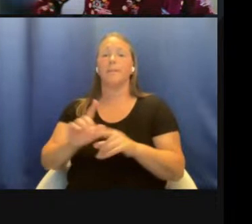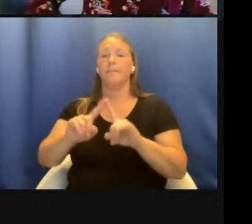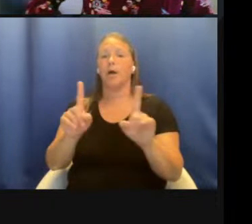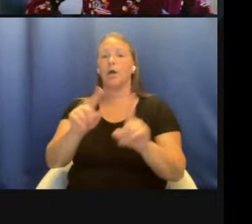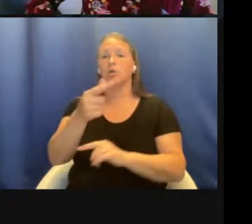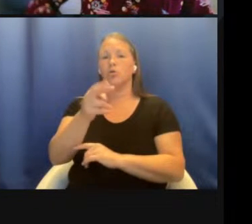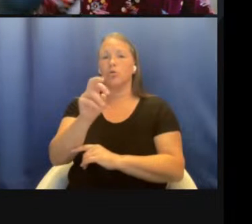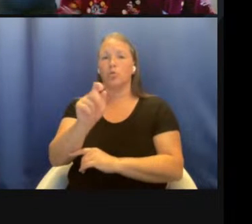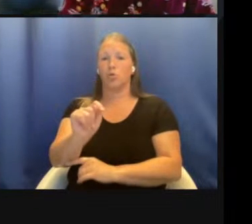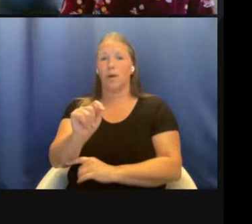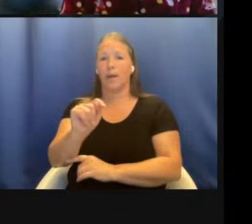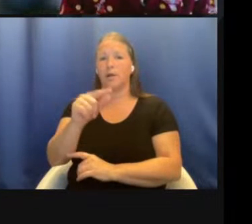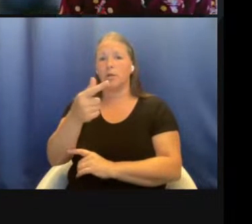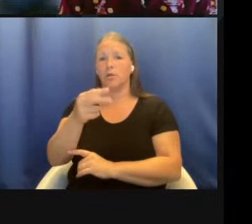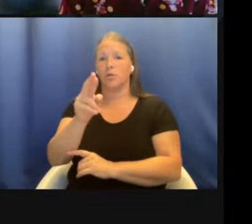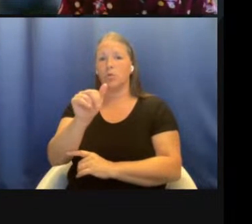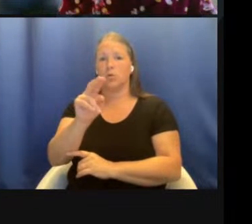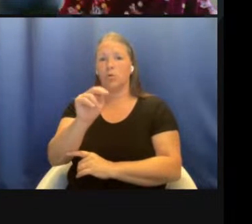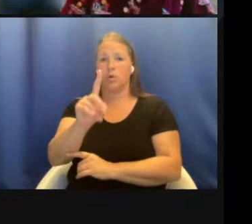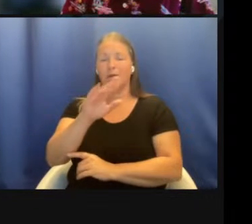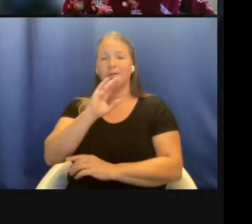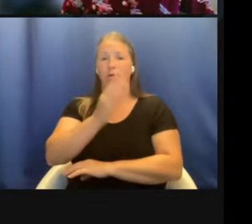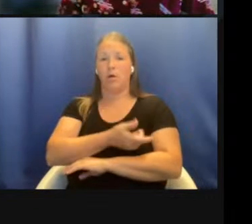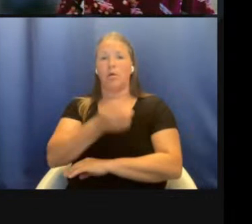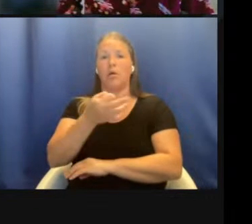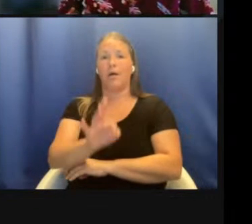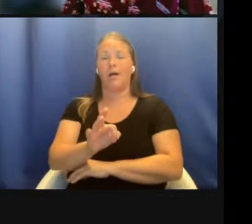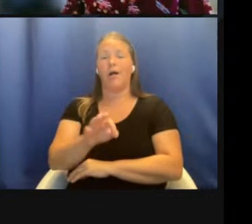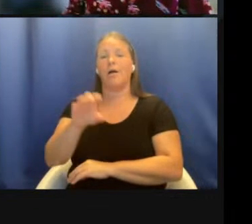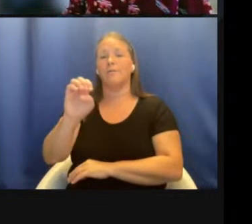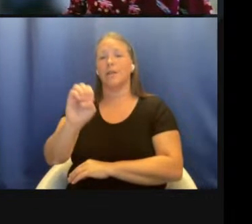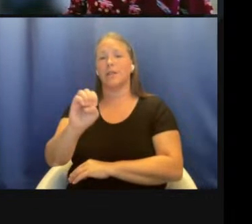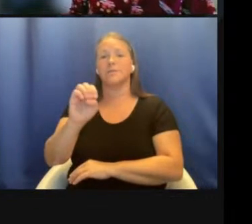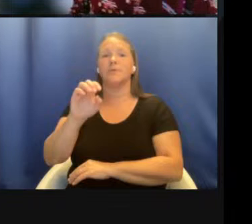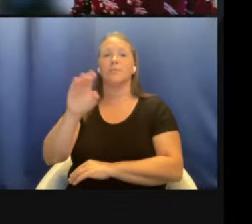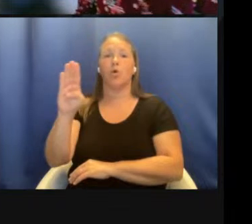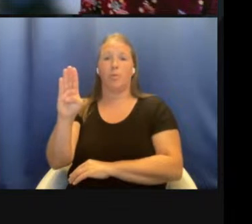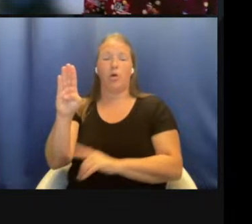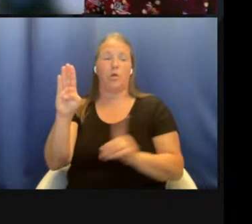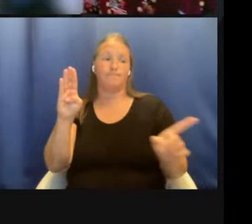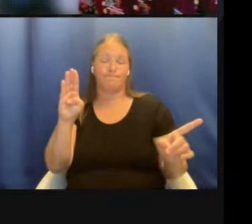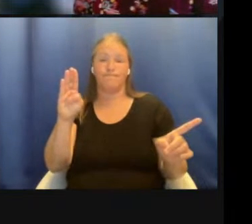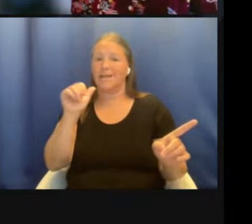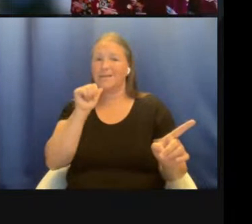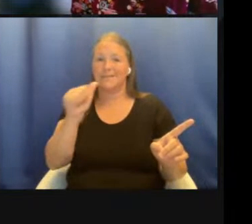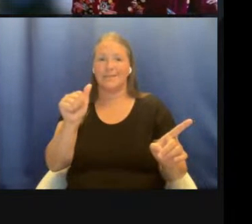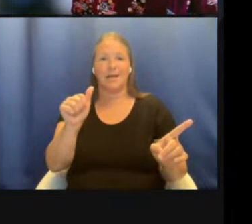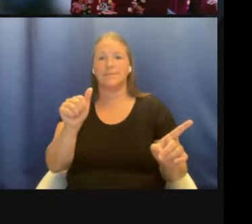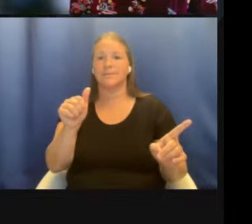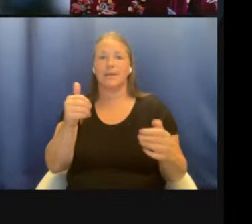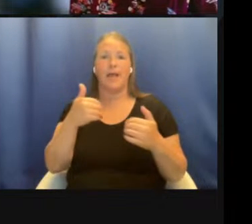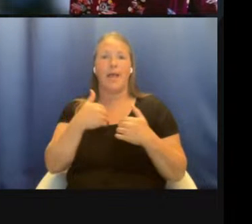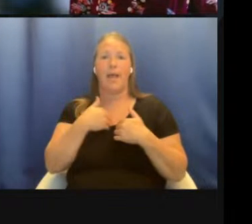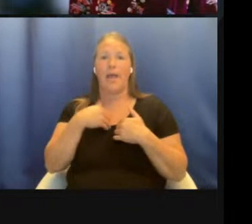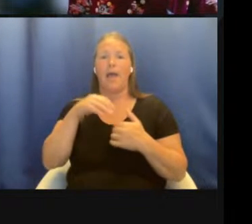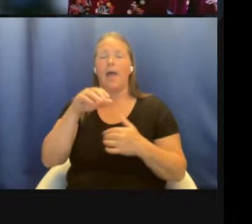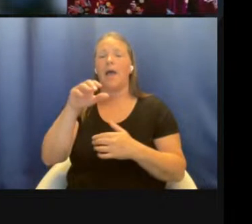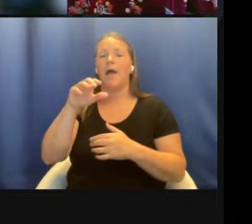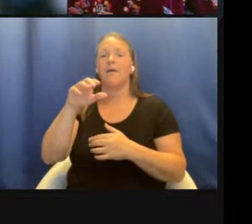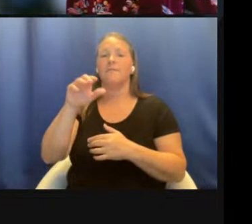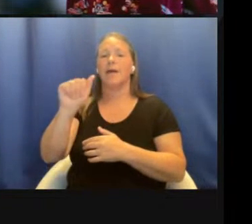Elizabeth Bonaparte does not form a mésalliance. Unfortunately, it is a marriage that Elizabeth almost lives to